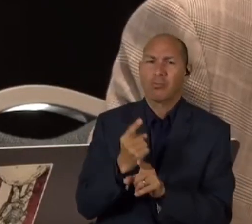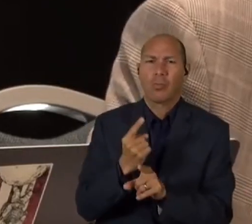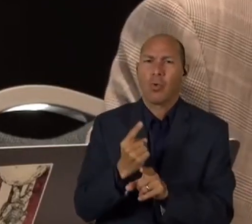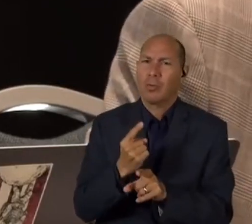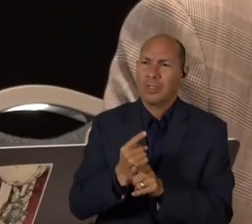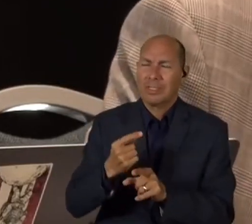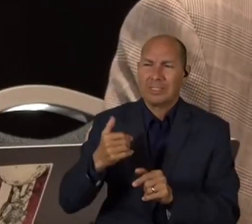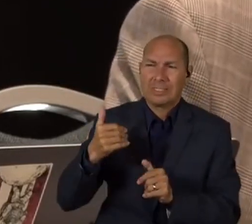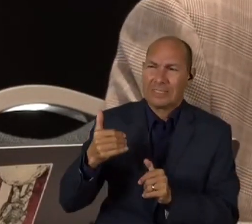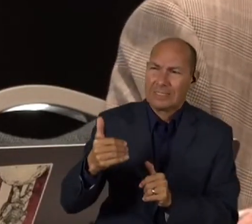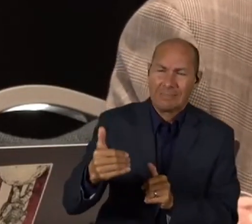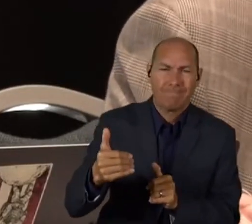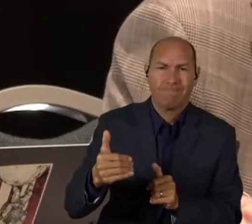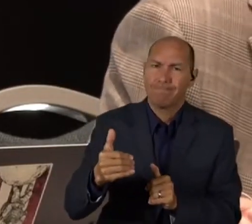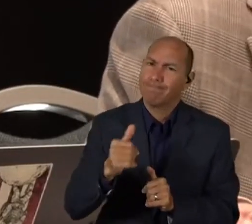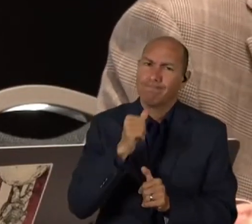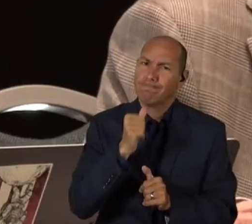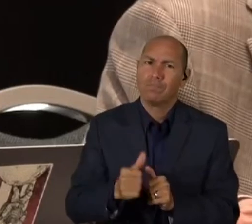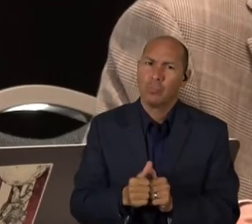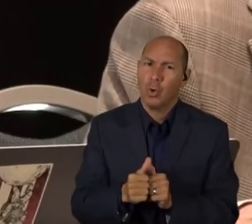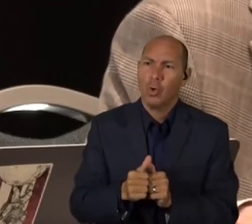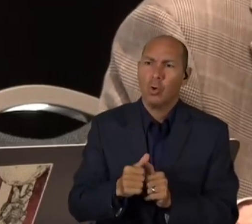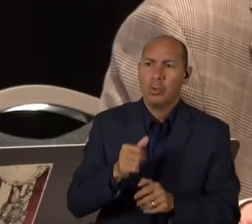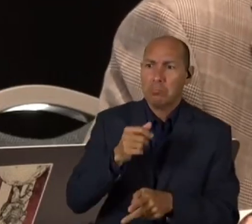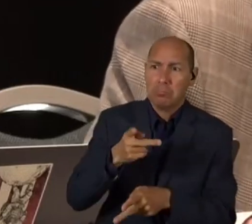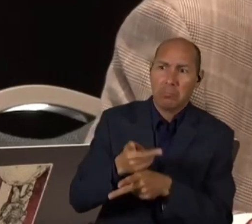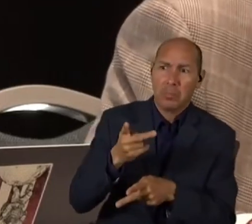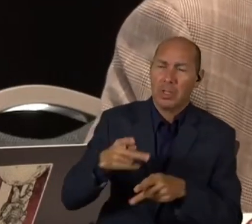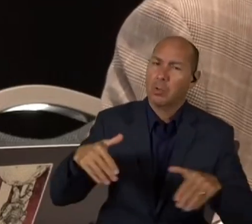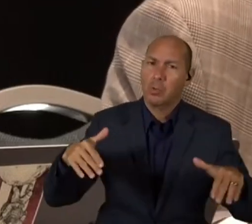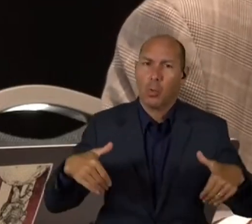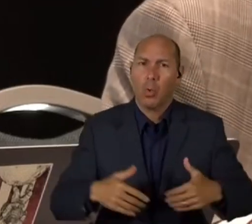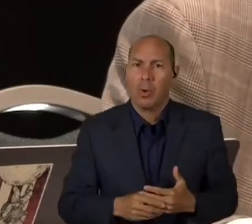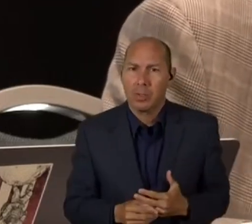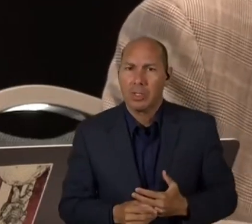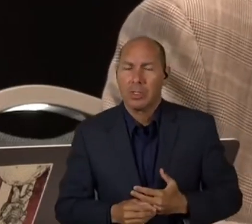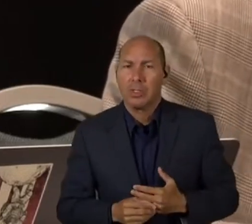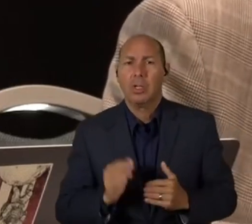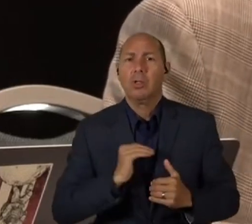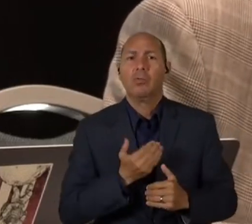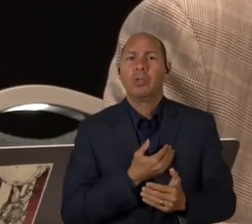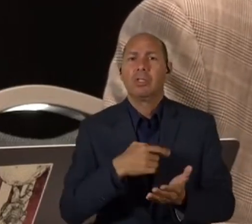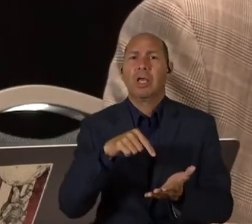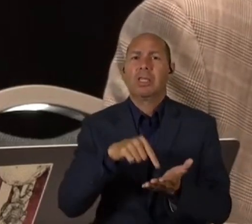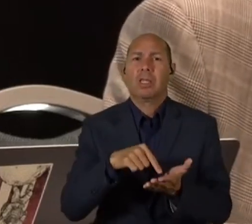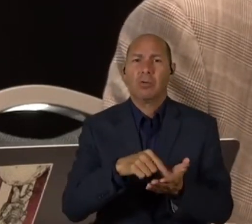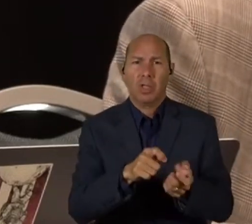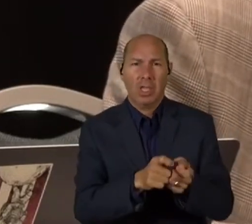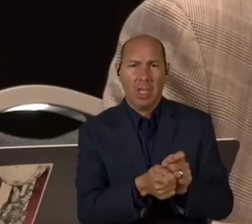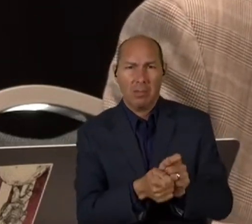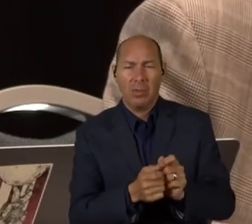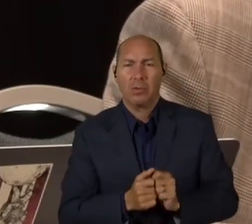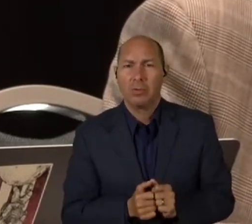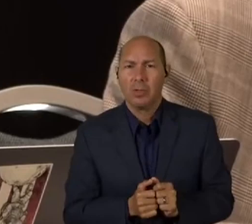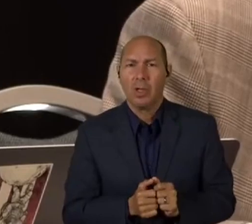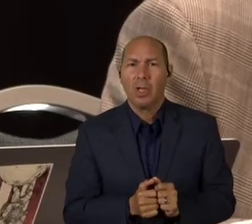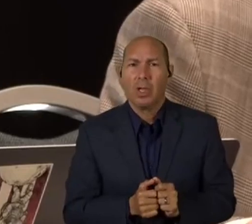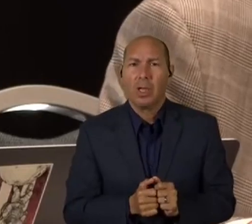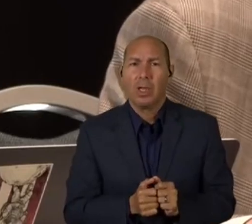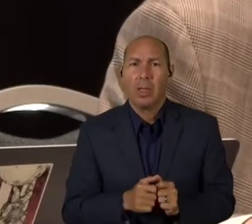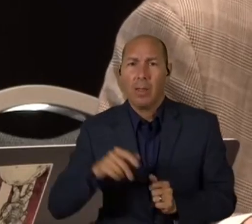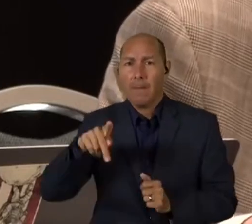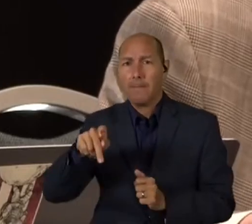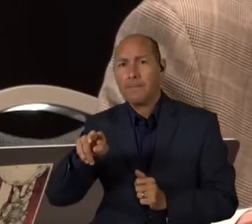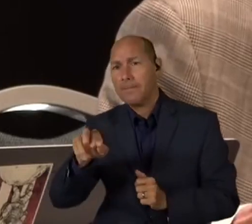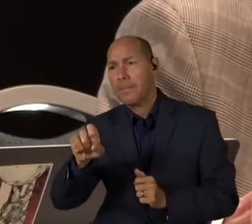not yet been addressed. On debt restructuring, the mediation for the PREPA plan of